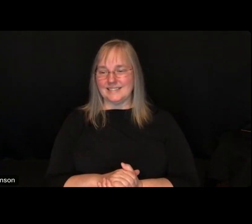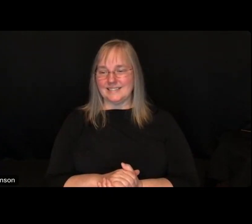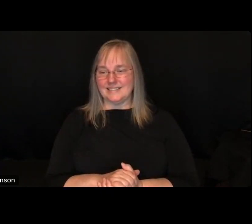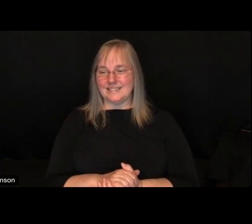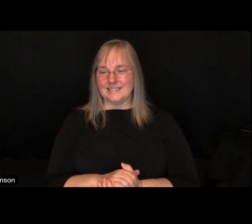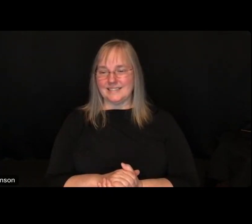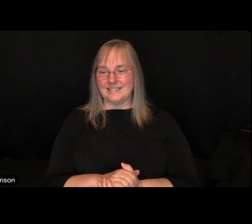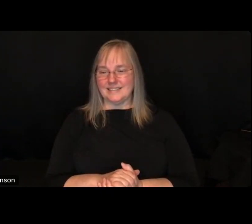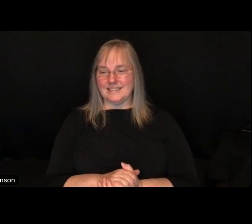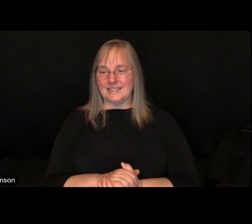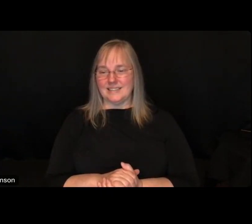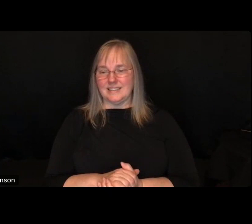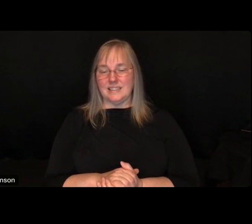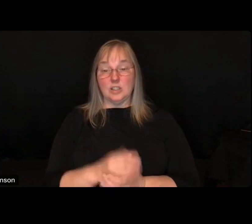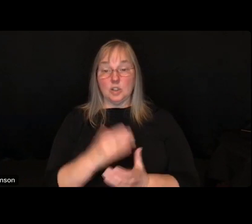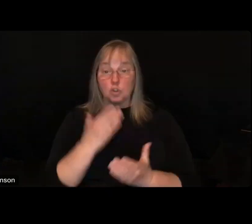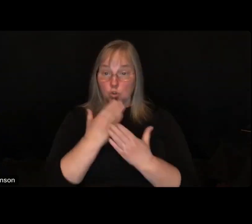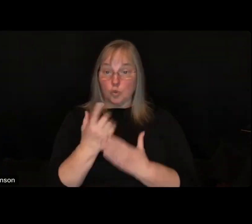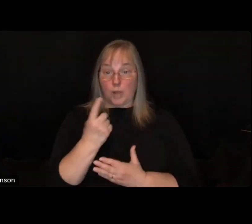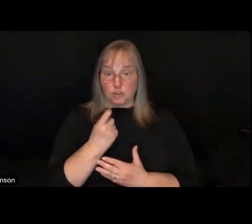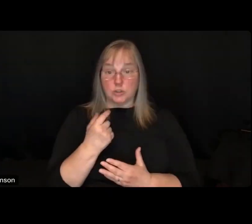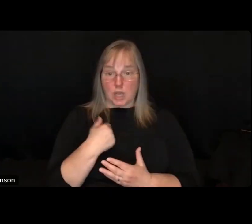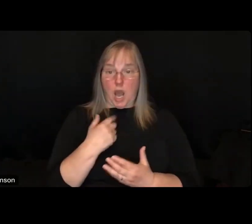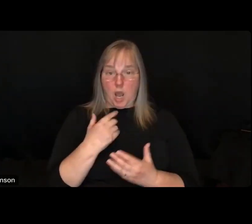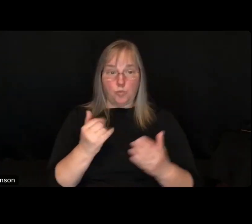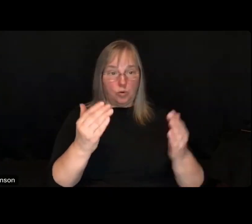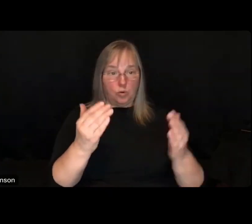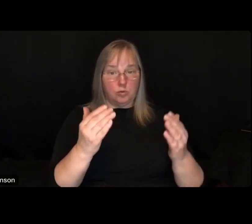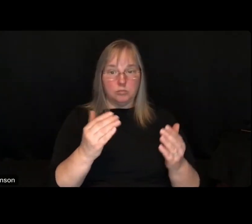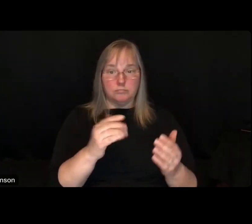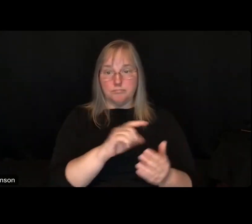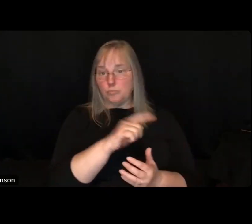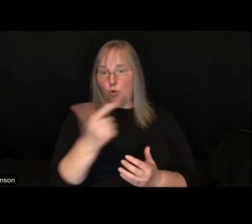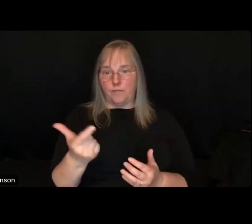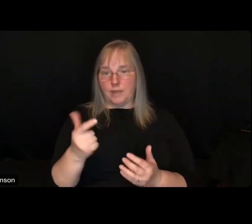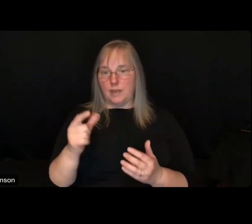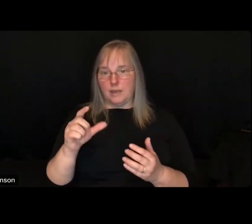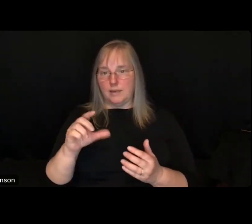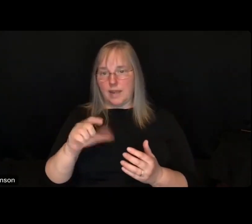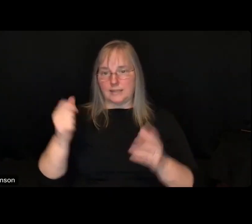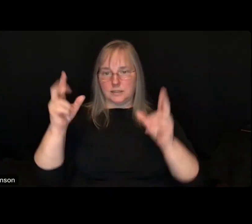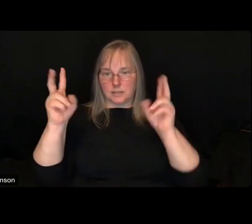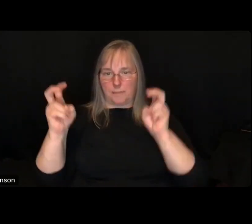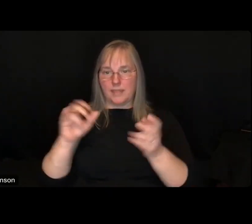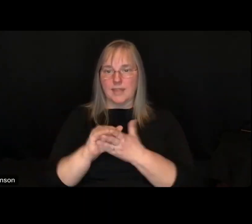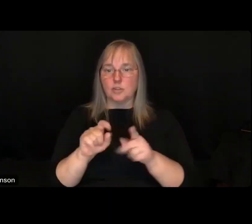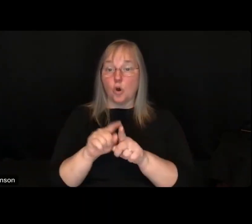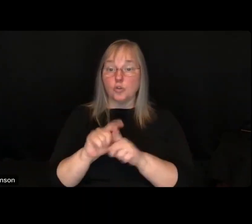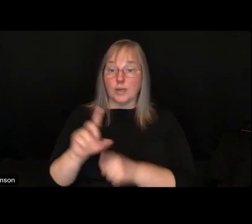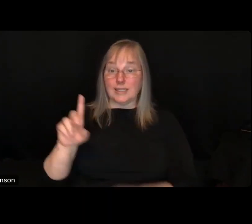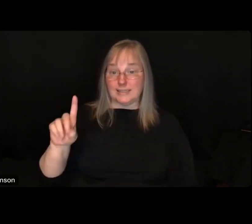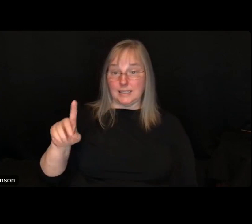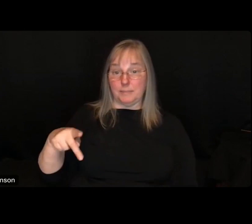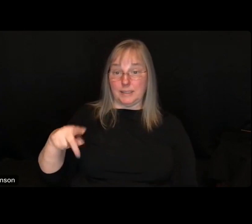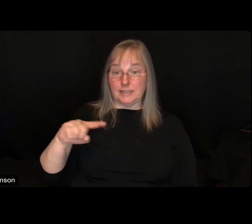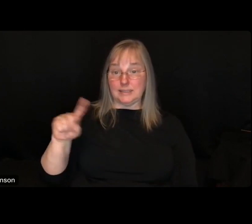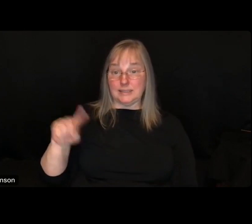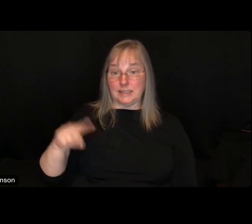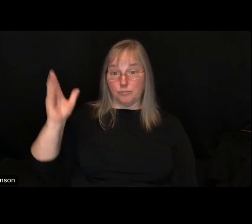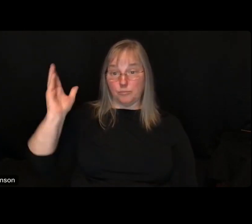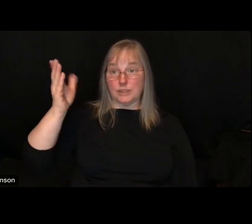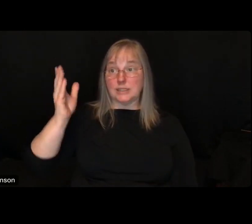So good questions. So I'll move to the next one, which is also a DPZ presentation.